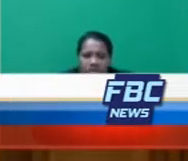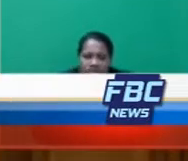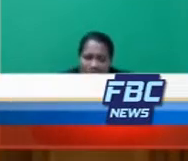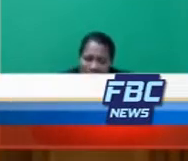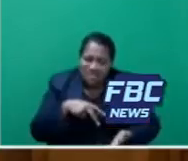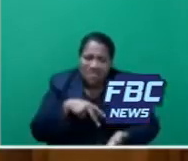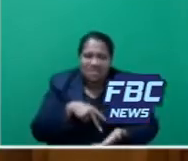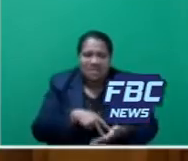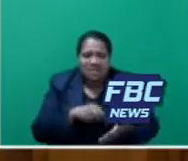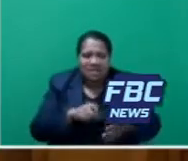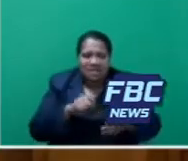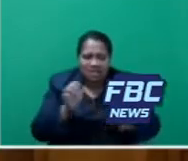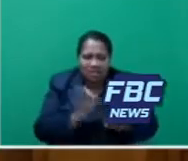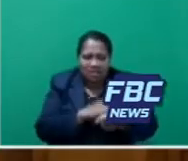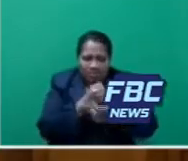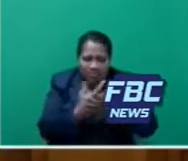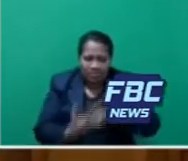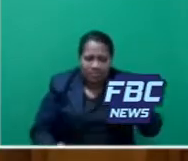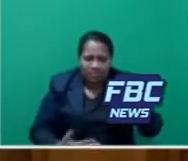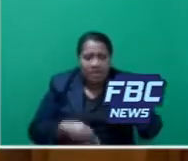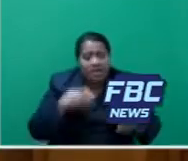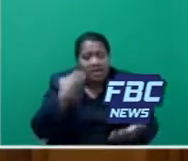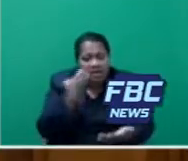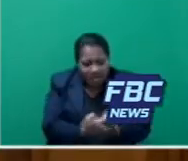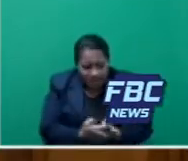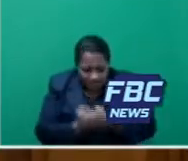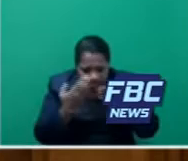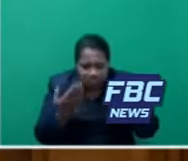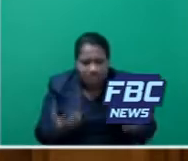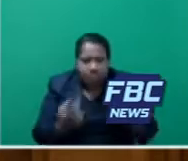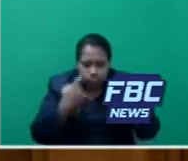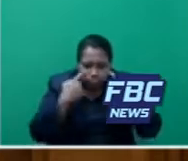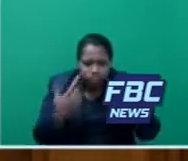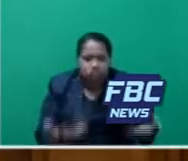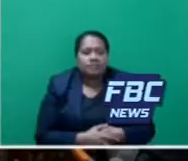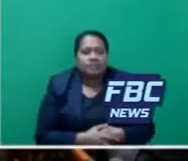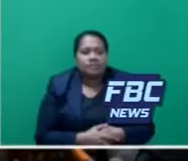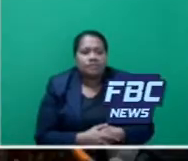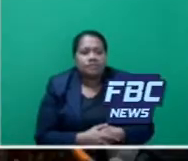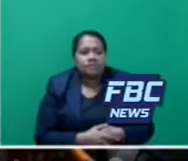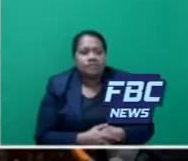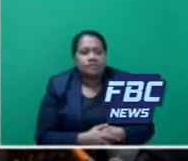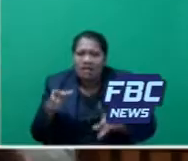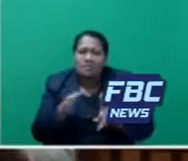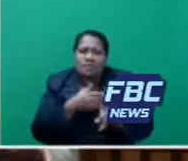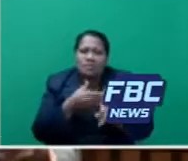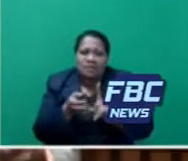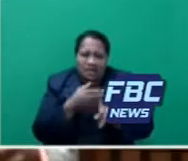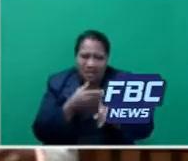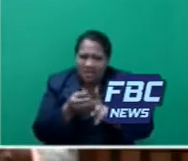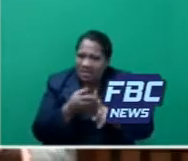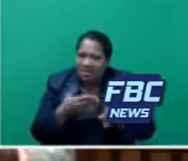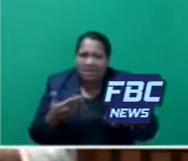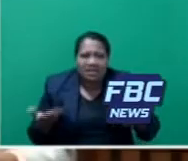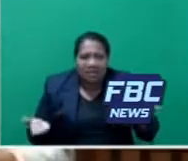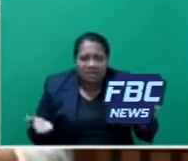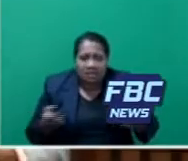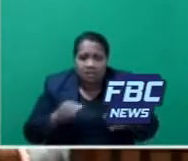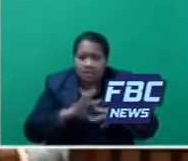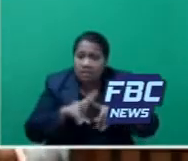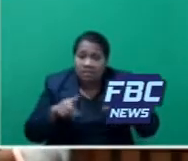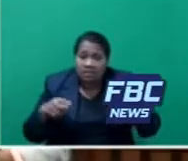Tshwane Usumate and Dr. Ifiremi Ungainambete, who both demanded evidence. Everything being